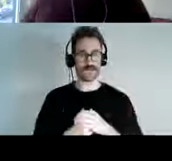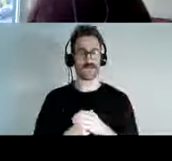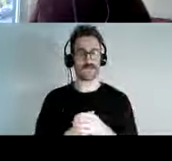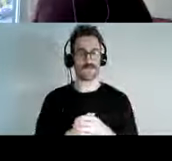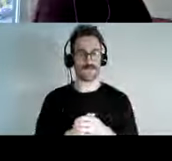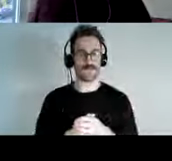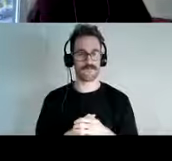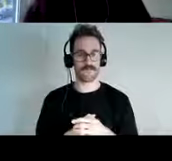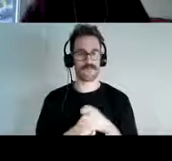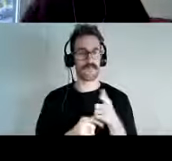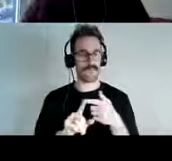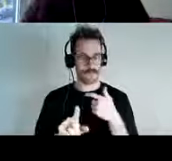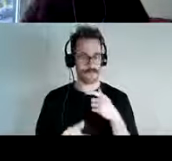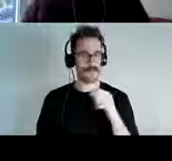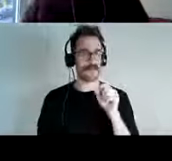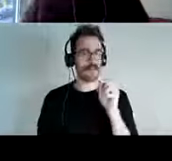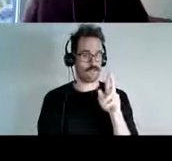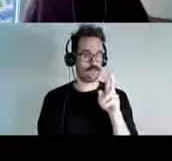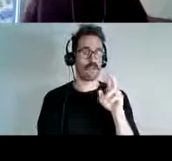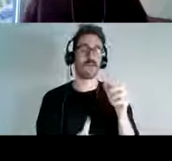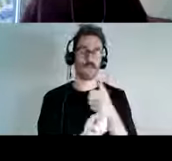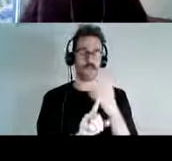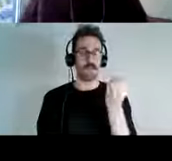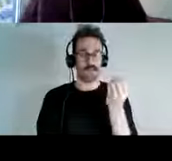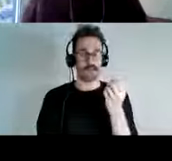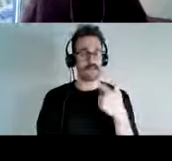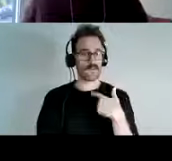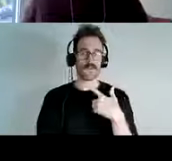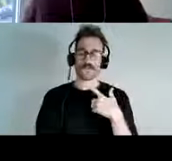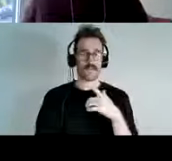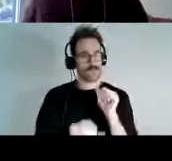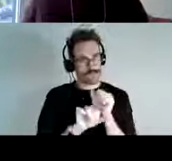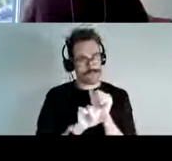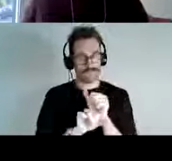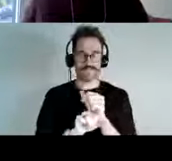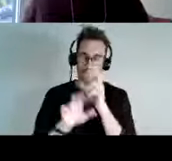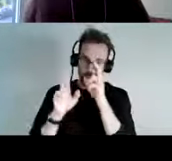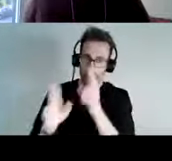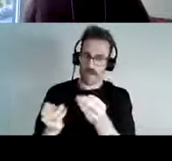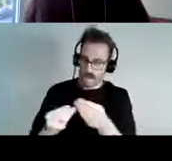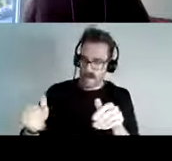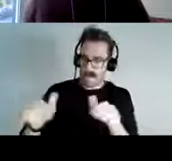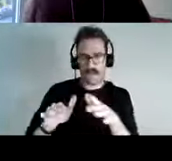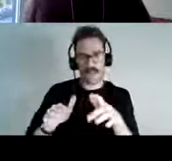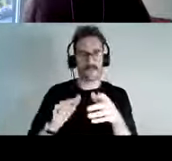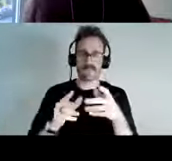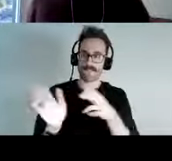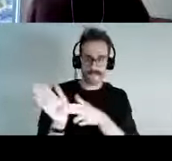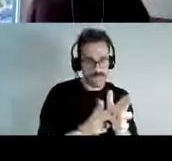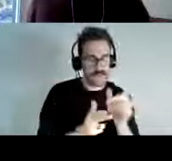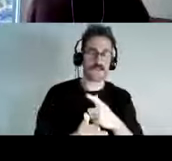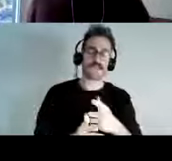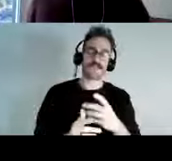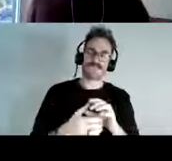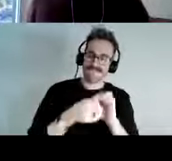Elder Abuse Ontario. We endeavor to honor the land and the treaties by strengthening our relationship and responsibilities to them. We live and work